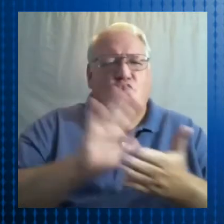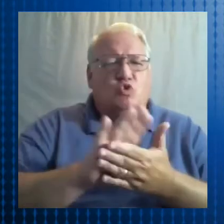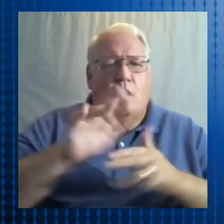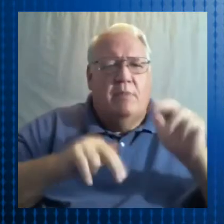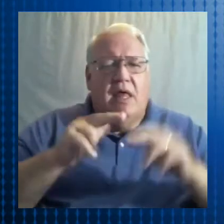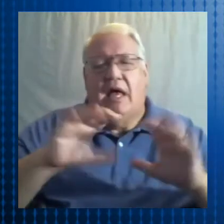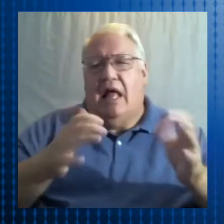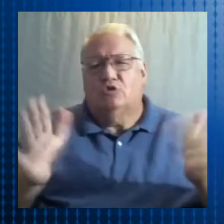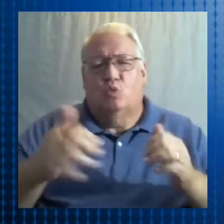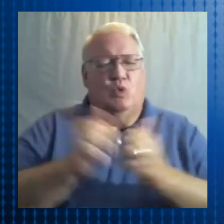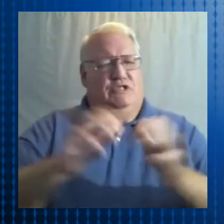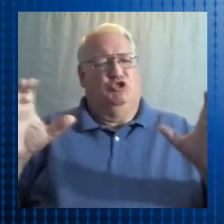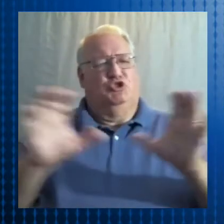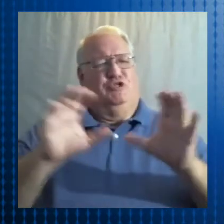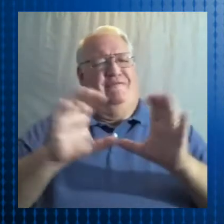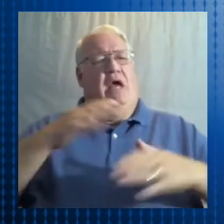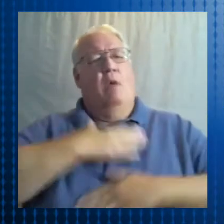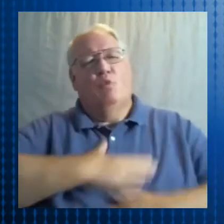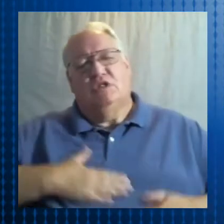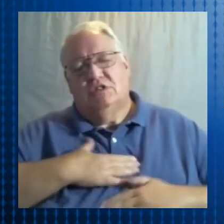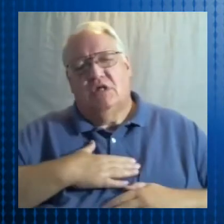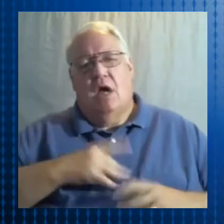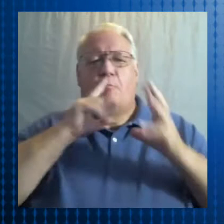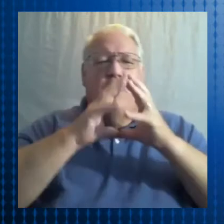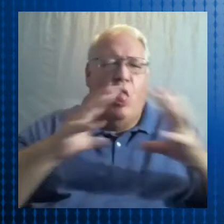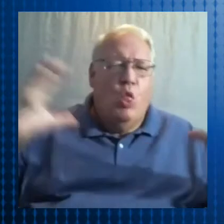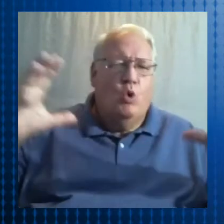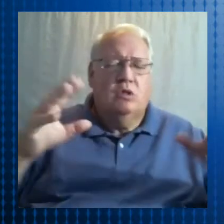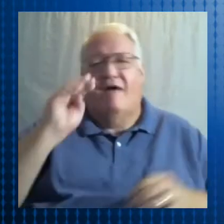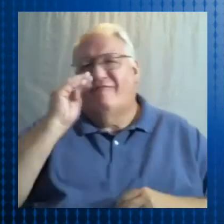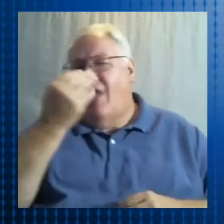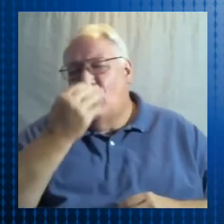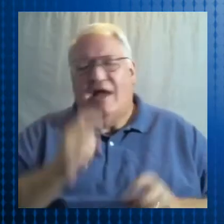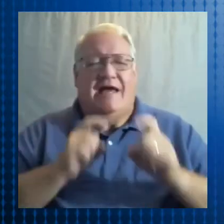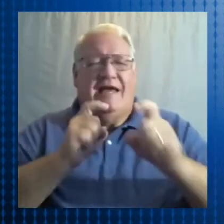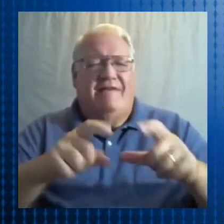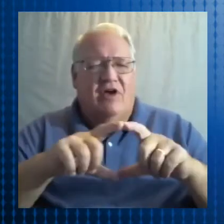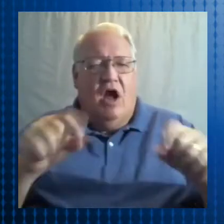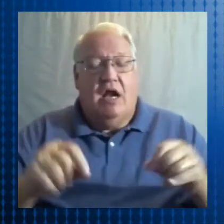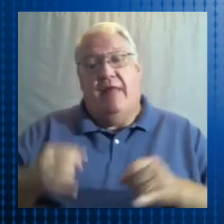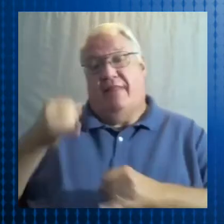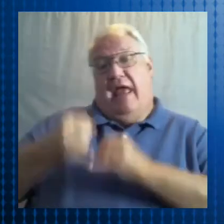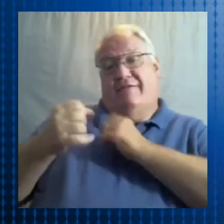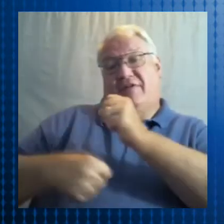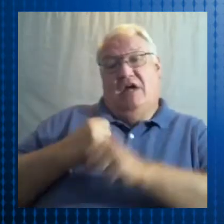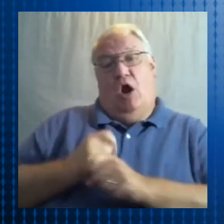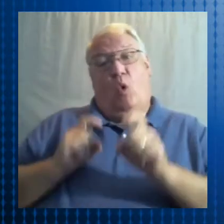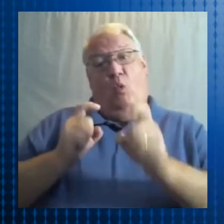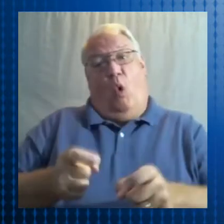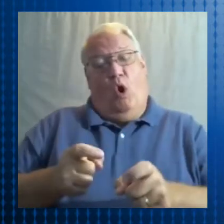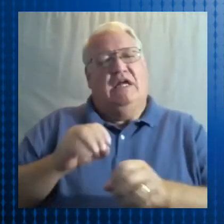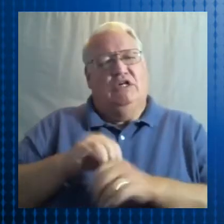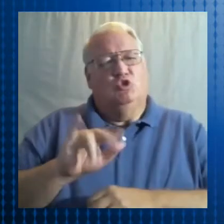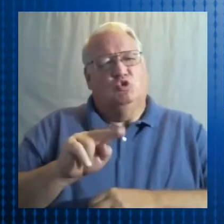with certificates of appreciation, balloons, flowers, and gift cards. A year-end awards ceremony is also held in June.